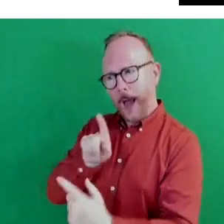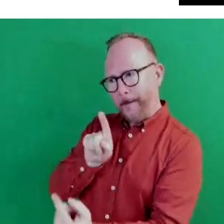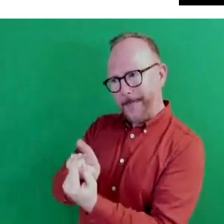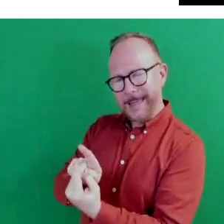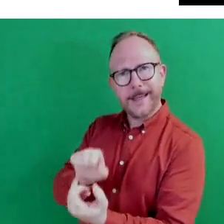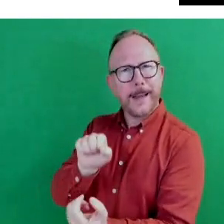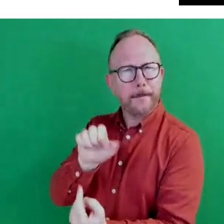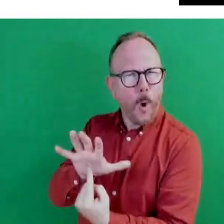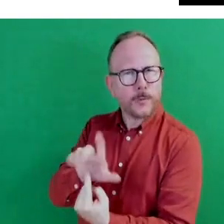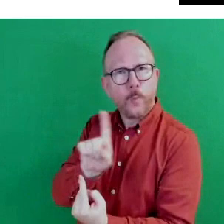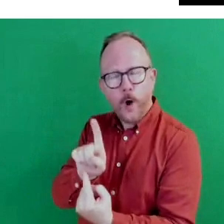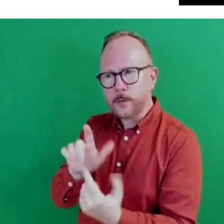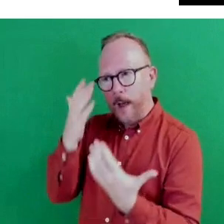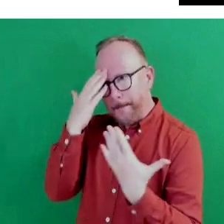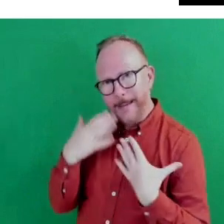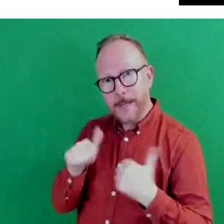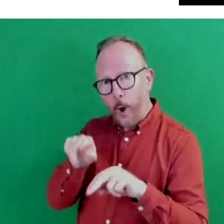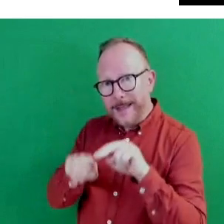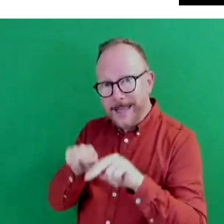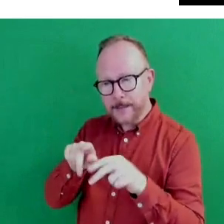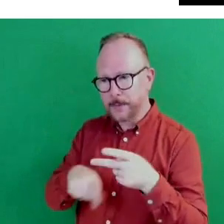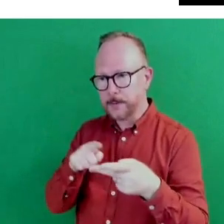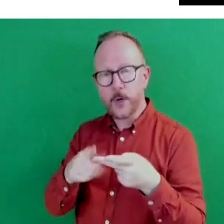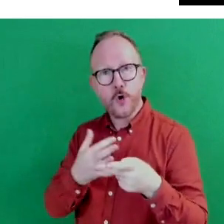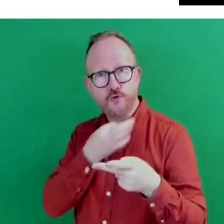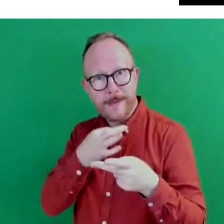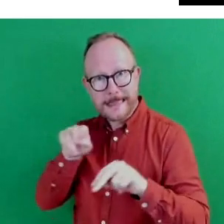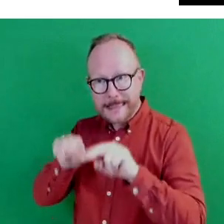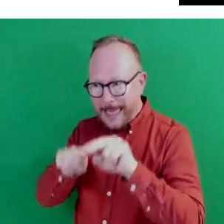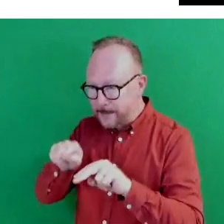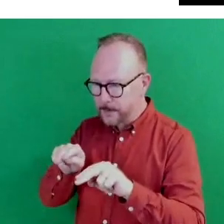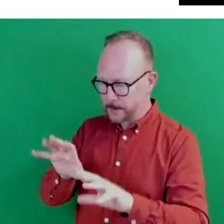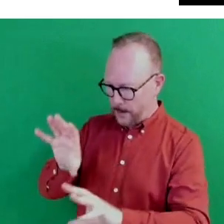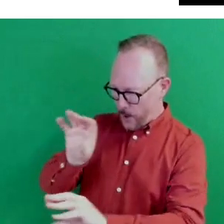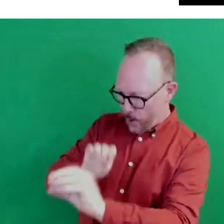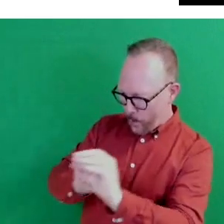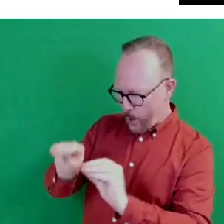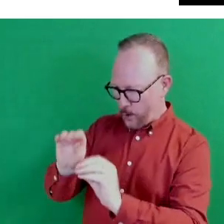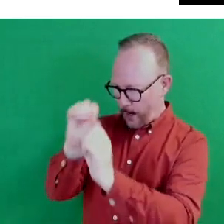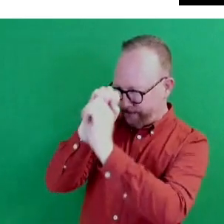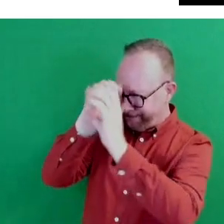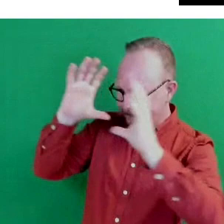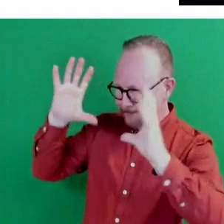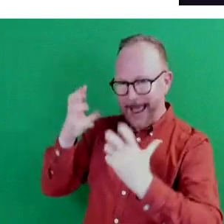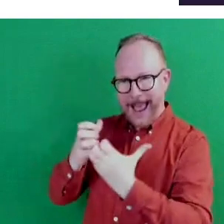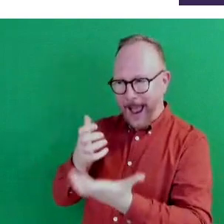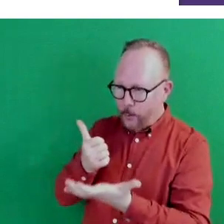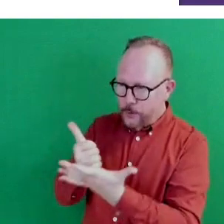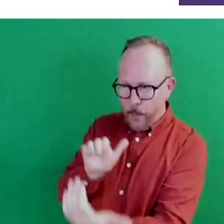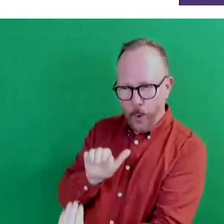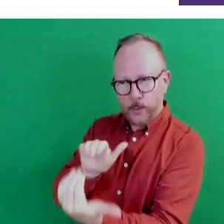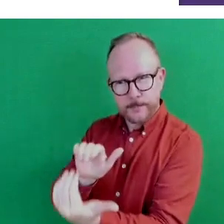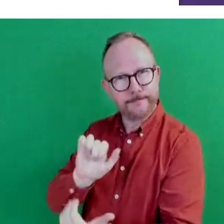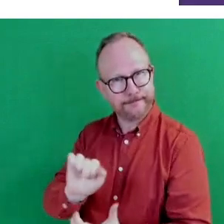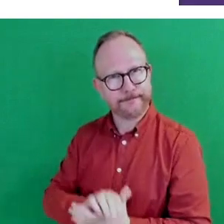health assessments, including risk assessments, just to make sure we can get the biggest picture of how to best support this young person. I